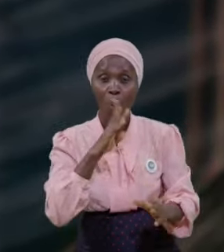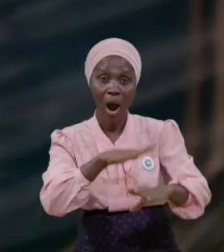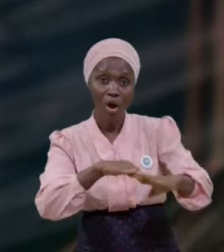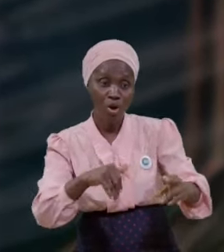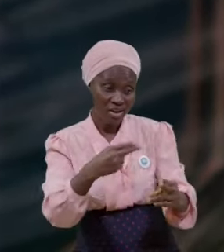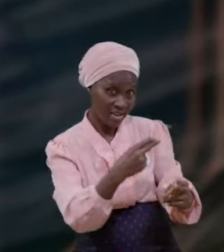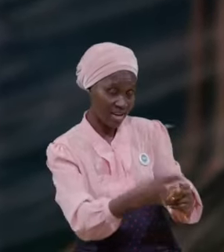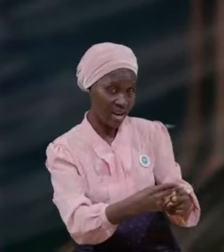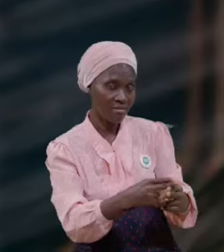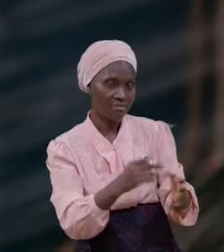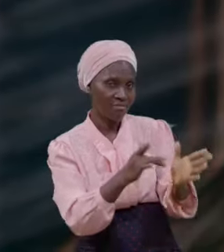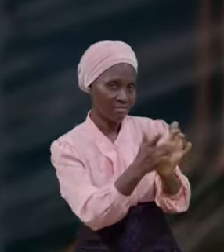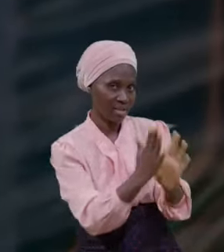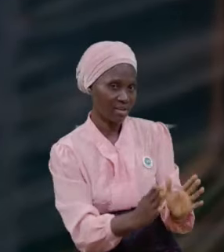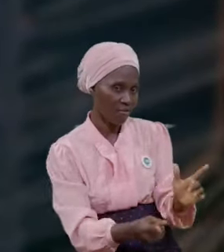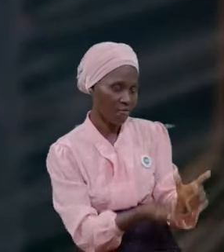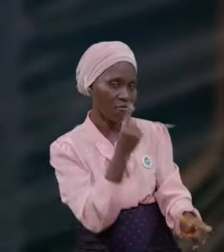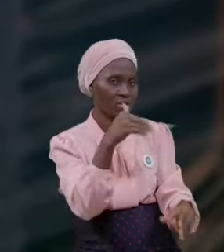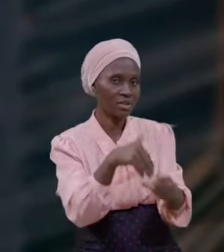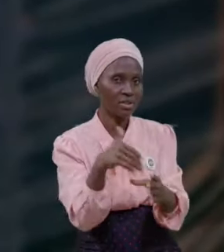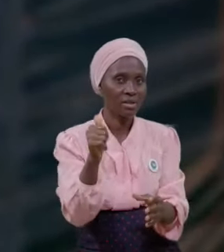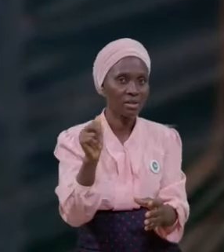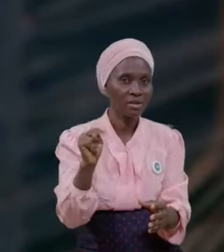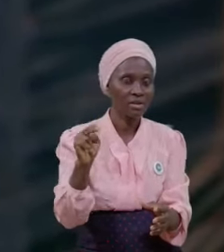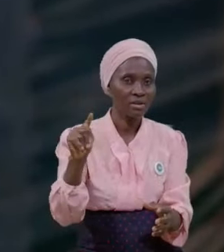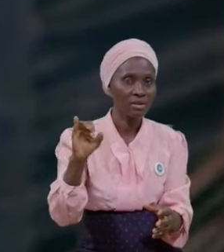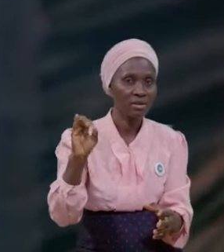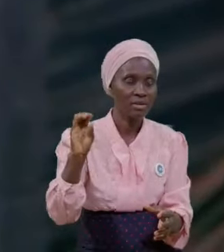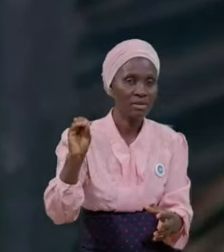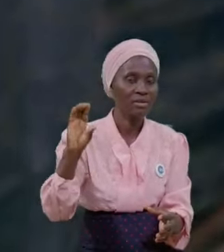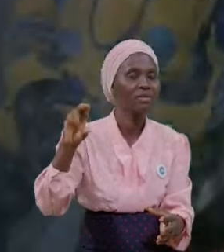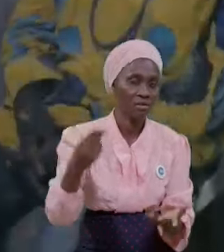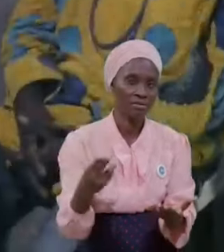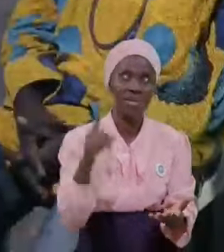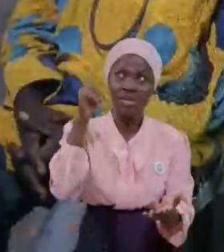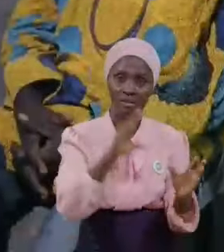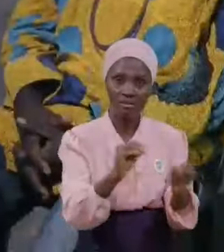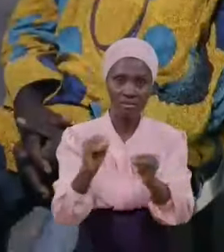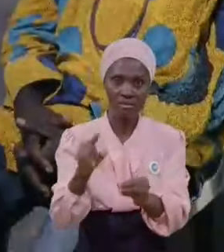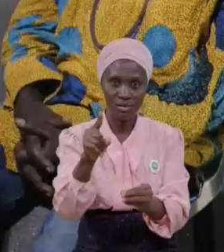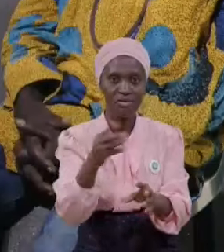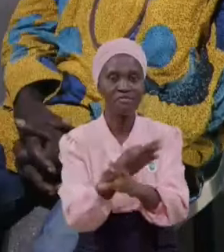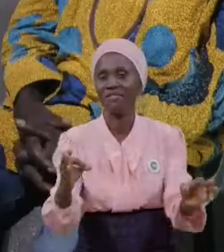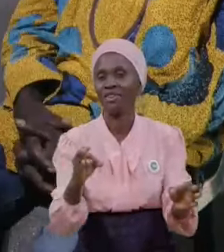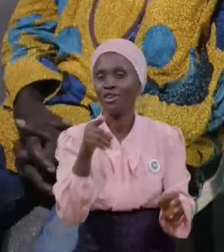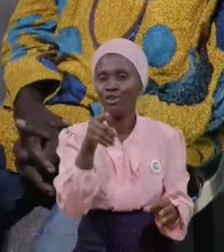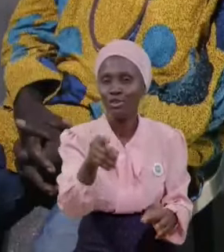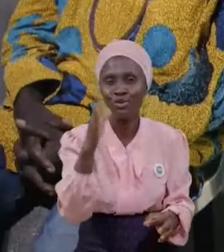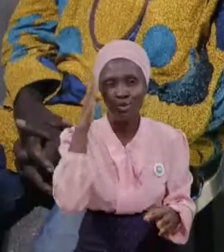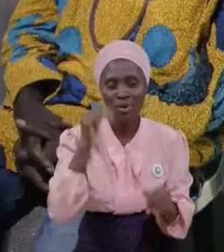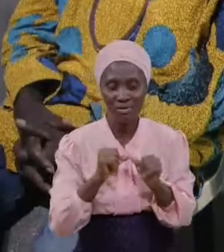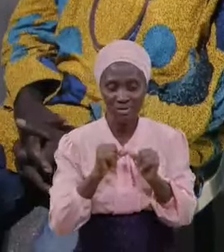in until it sets you free, you remain free. I